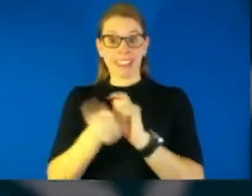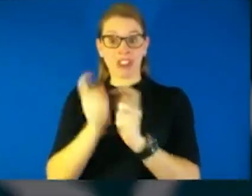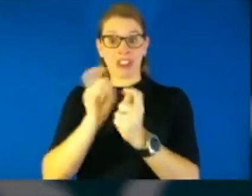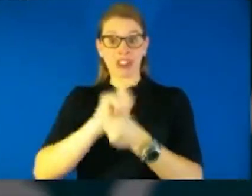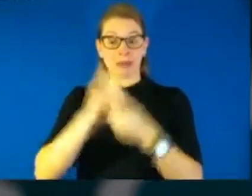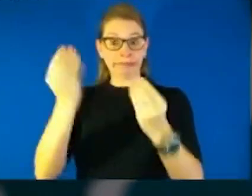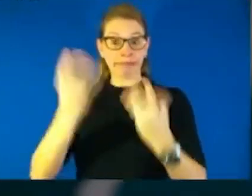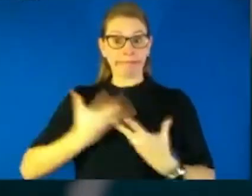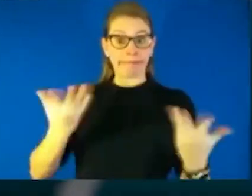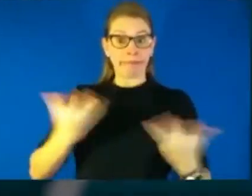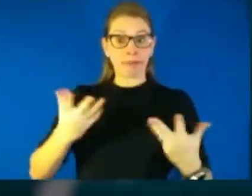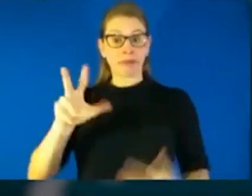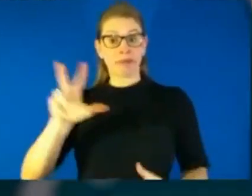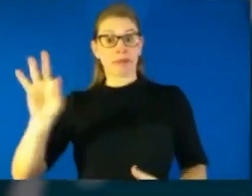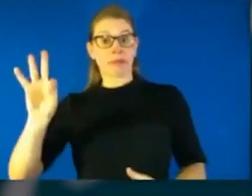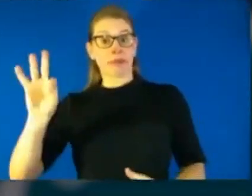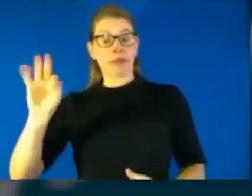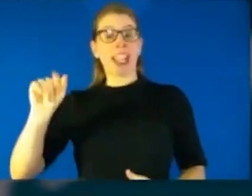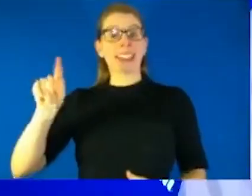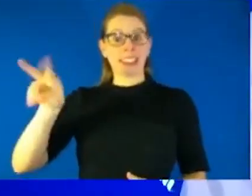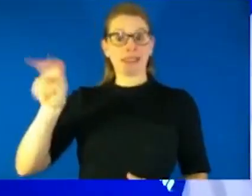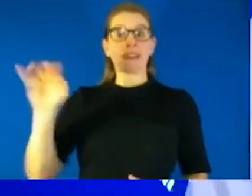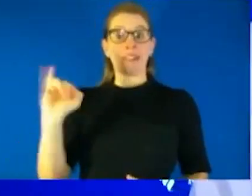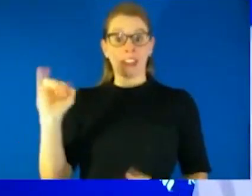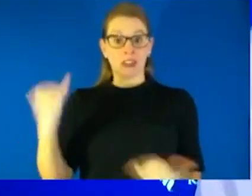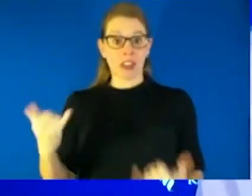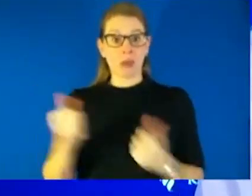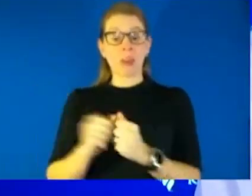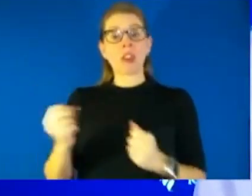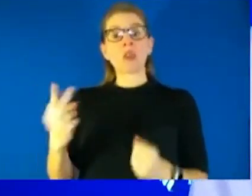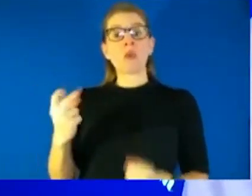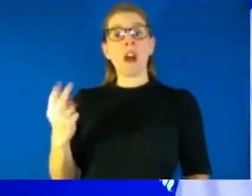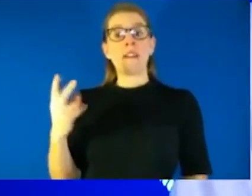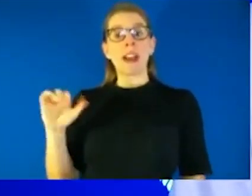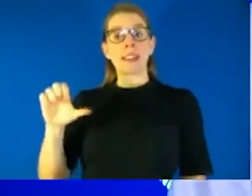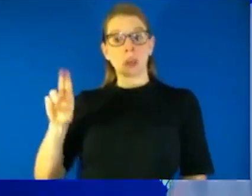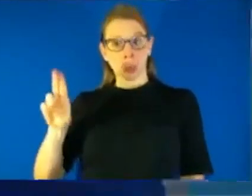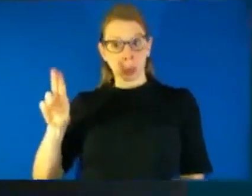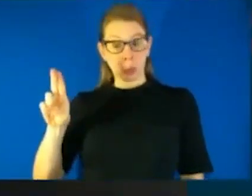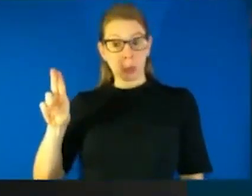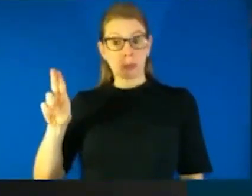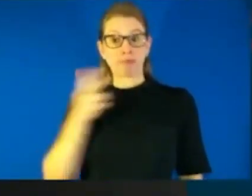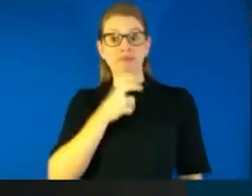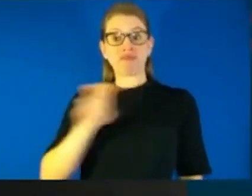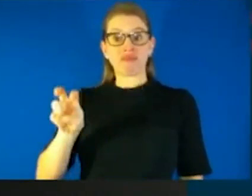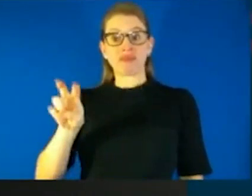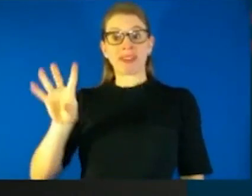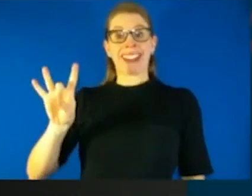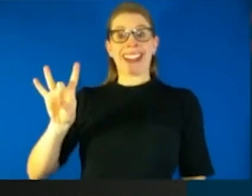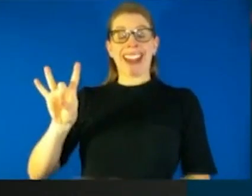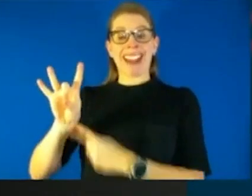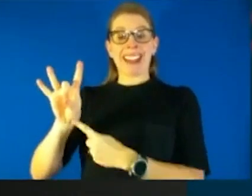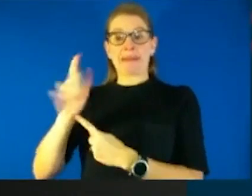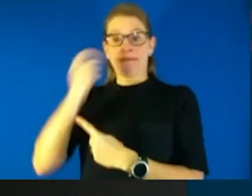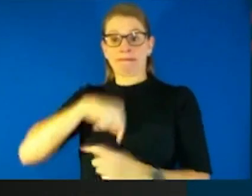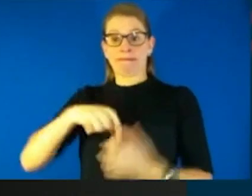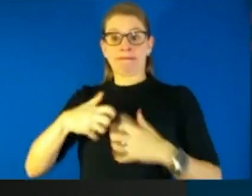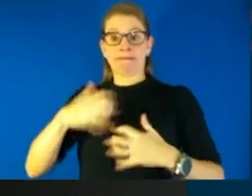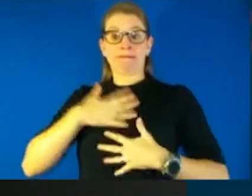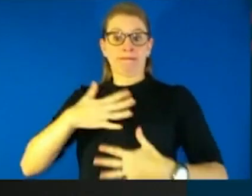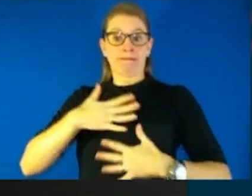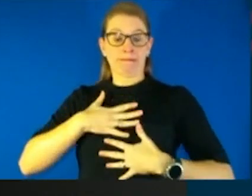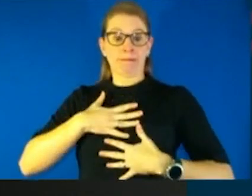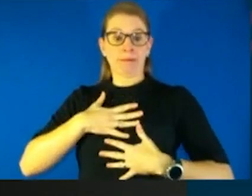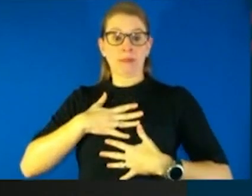Yeah, 39 active infections today with 12 in the ICU. And 8 of those are on the ventilator. We have 19 in